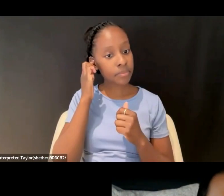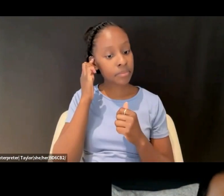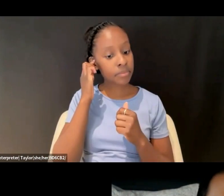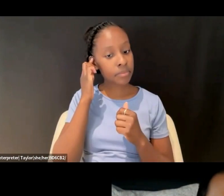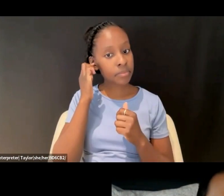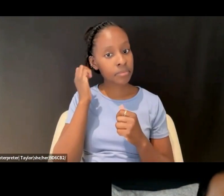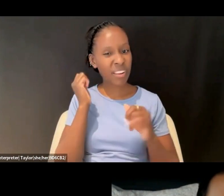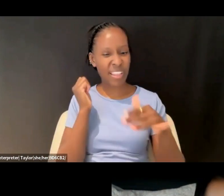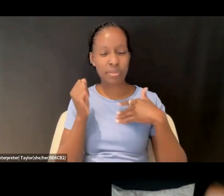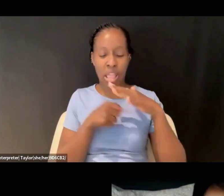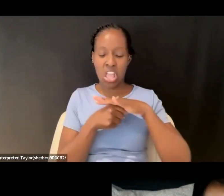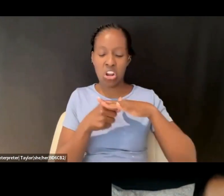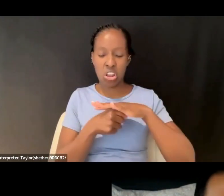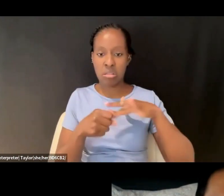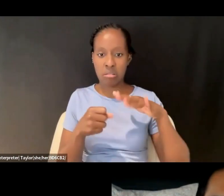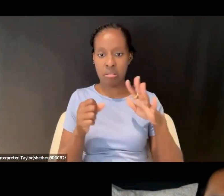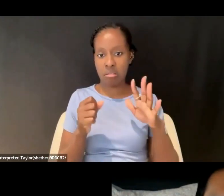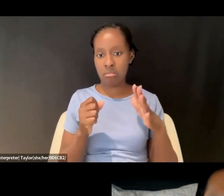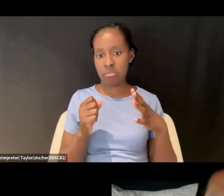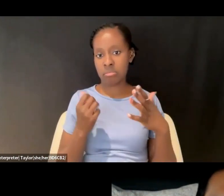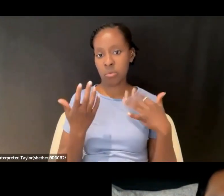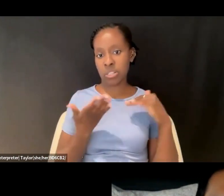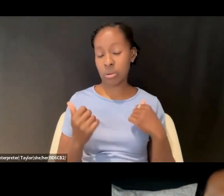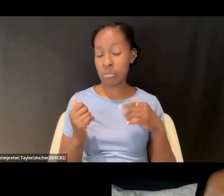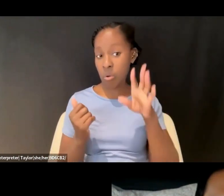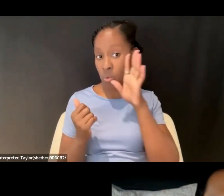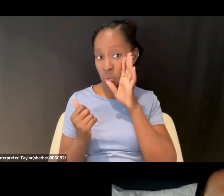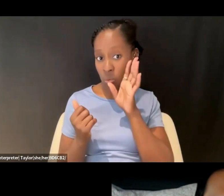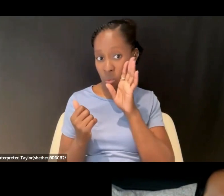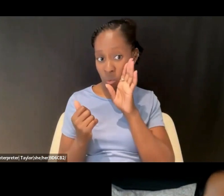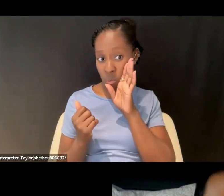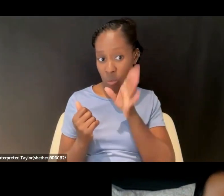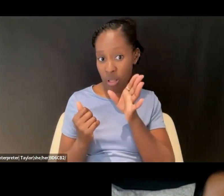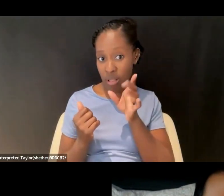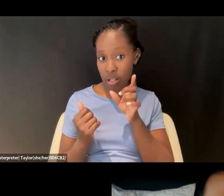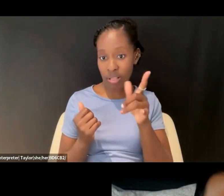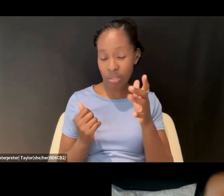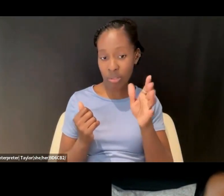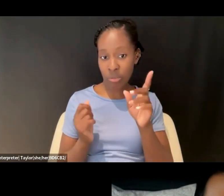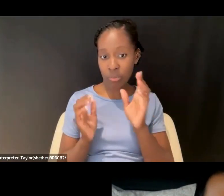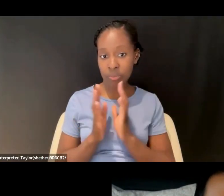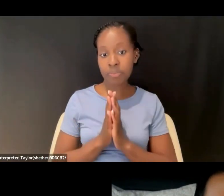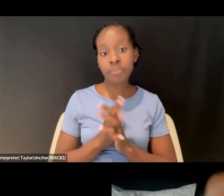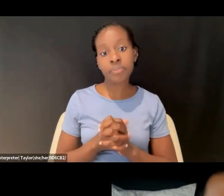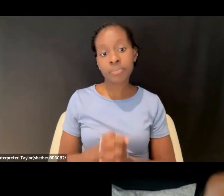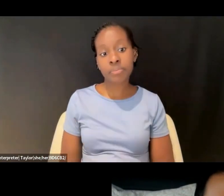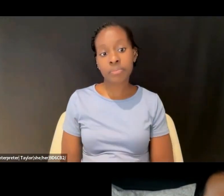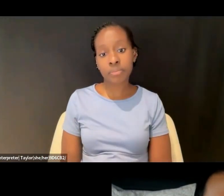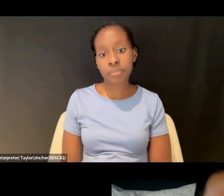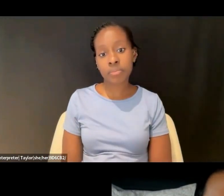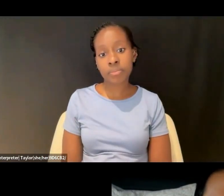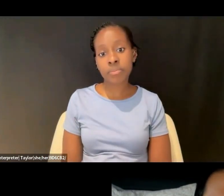my area, basically. And would you be holding also